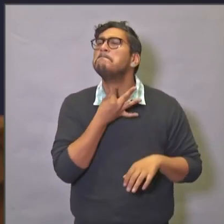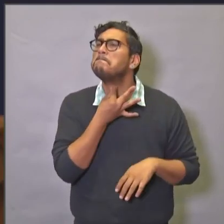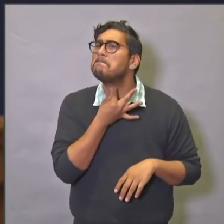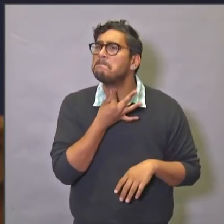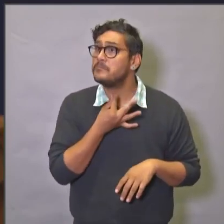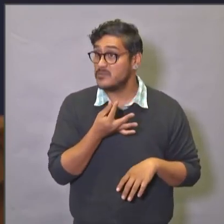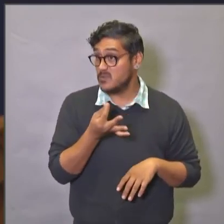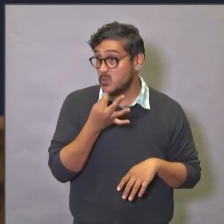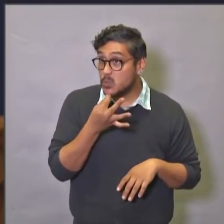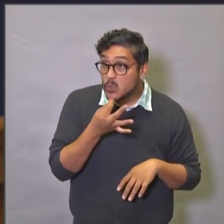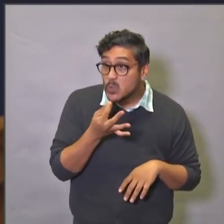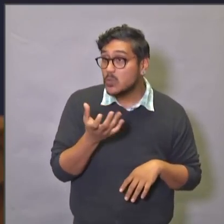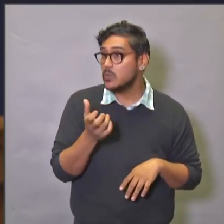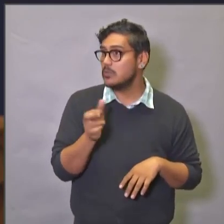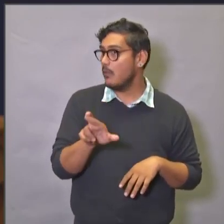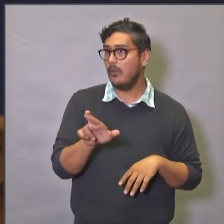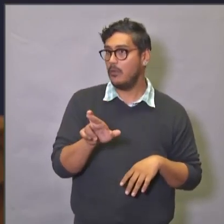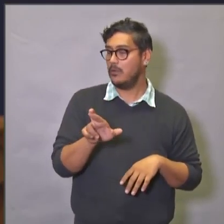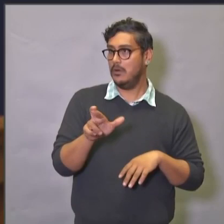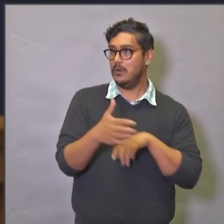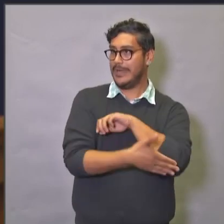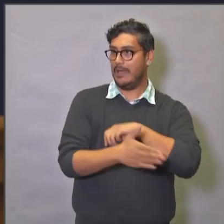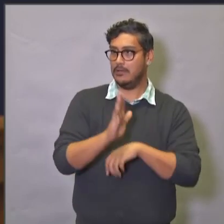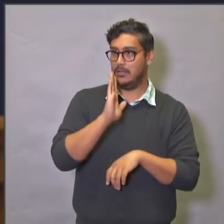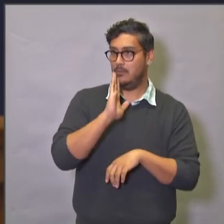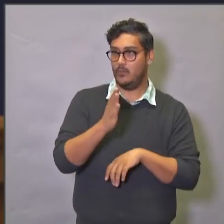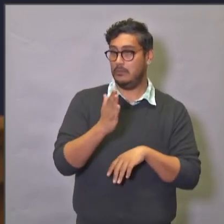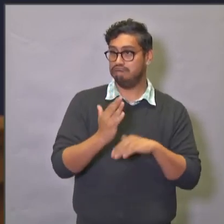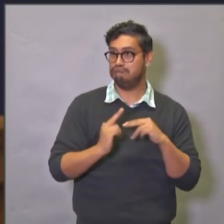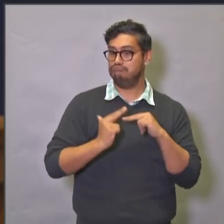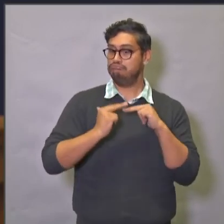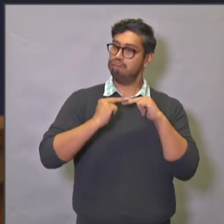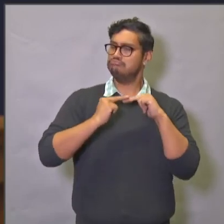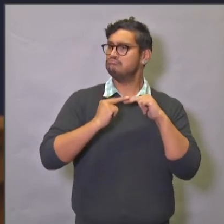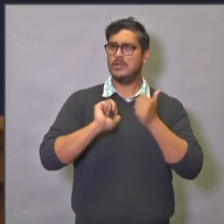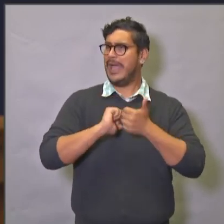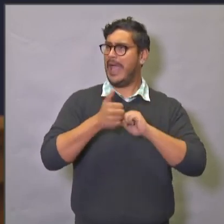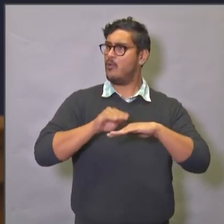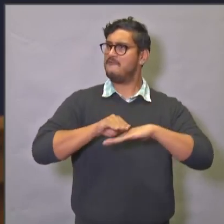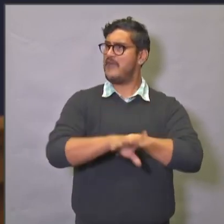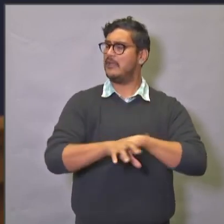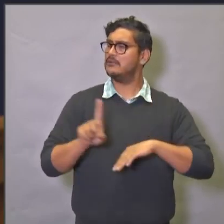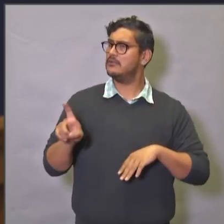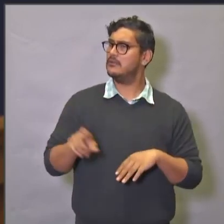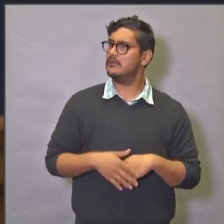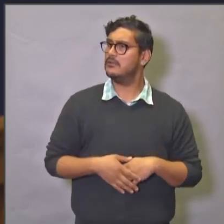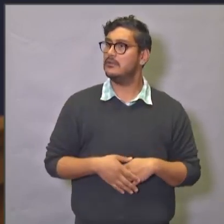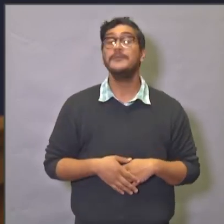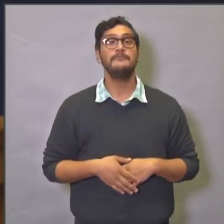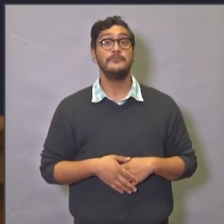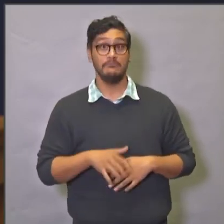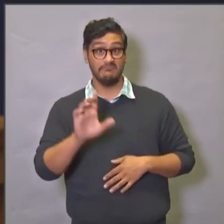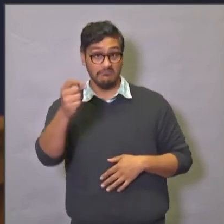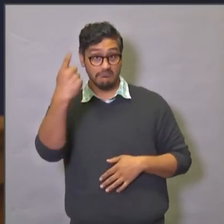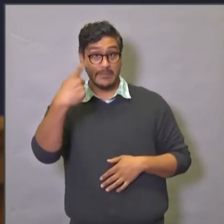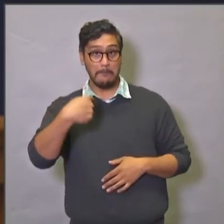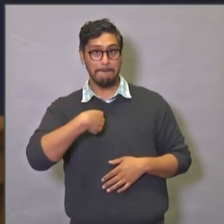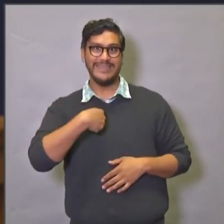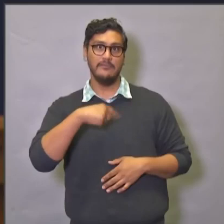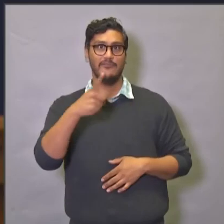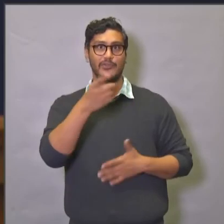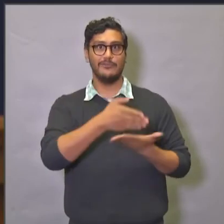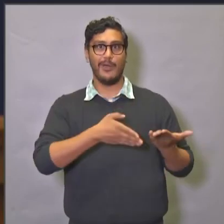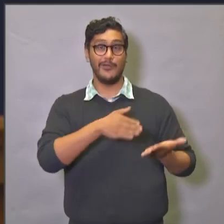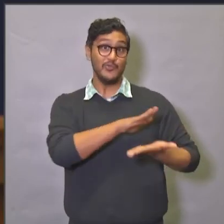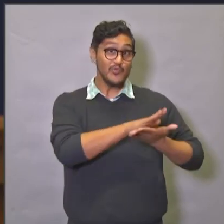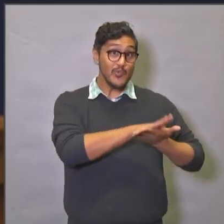how soon or if the county may see a move and how that might affect things. So I'll answer the first part on the school and then let